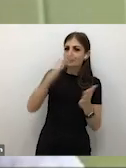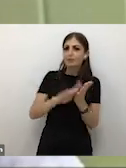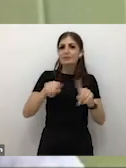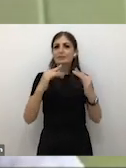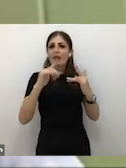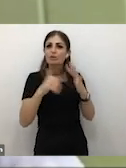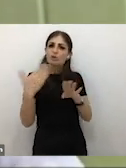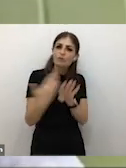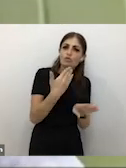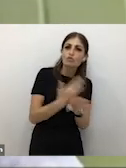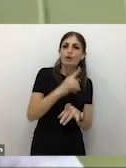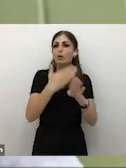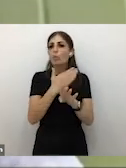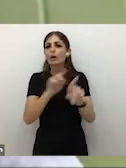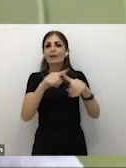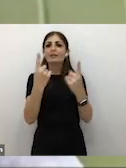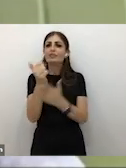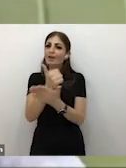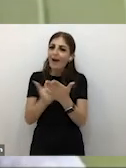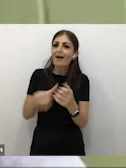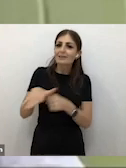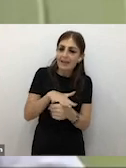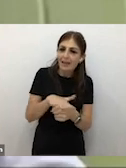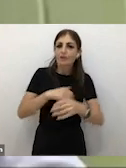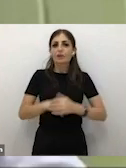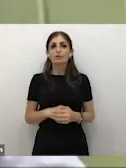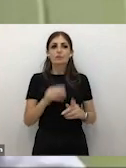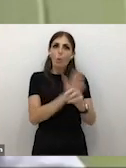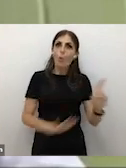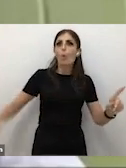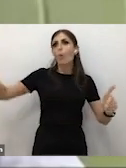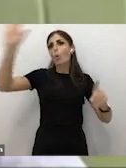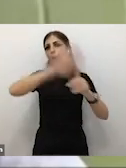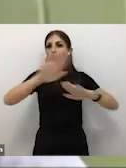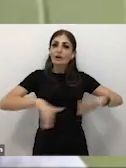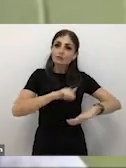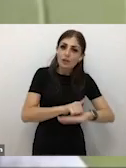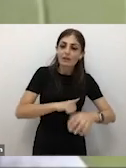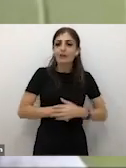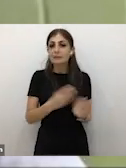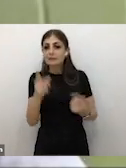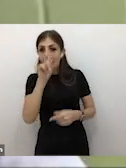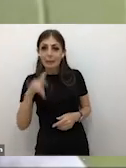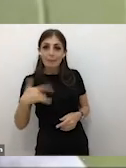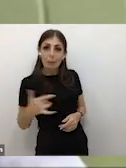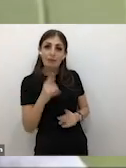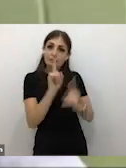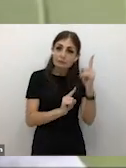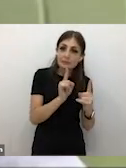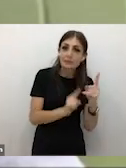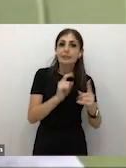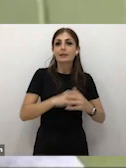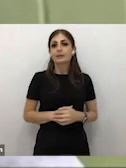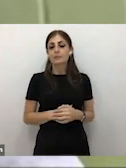stages. They'll be working in different types of arts practice. They'll be from across Australia. Some people will live in metropolitan areas